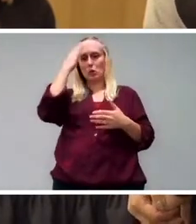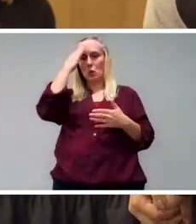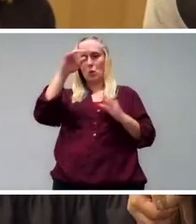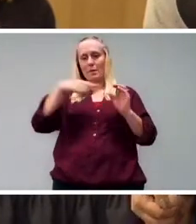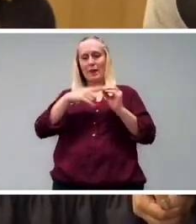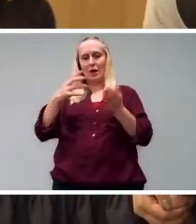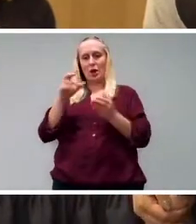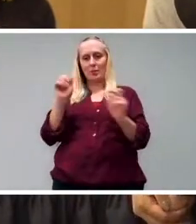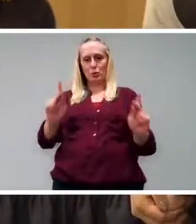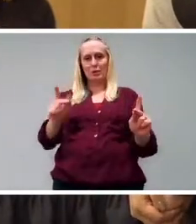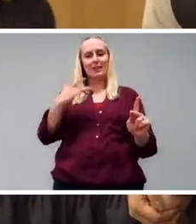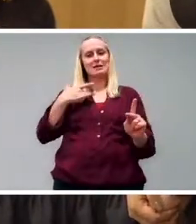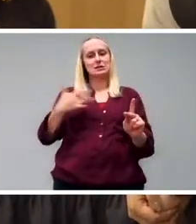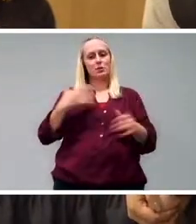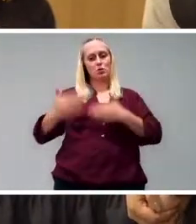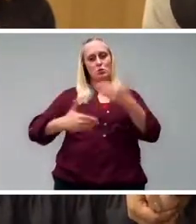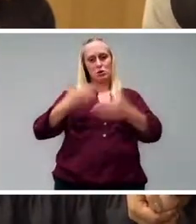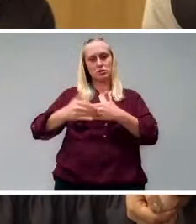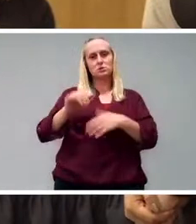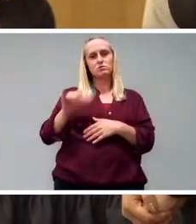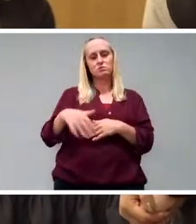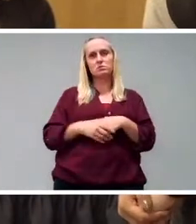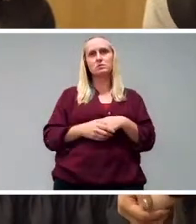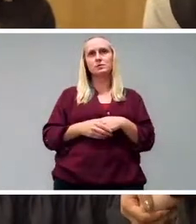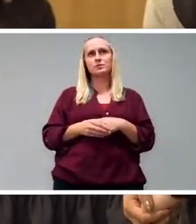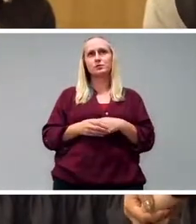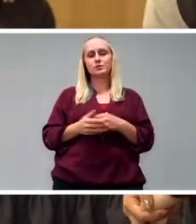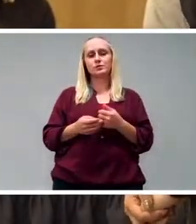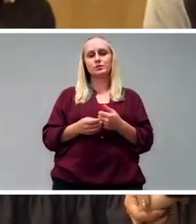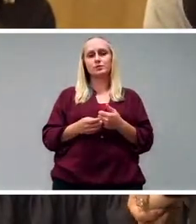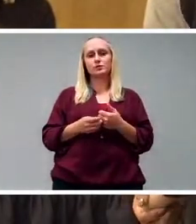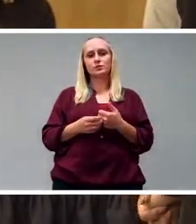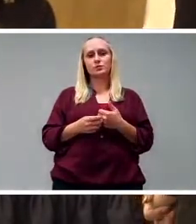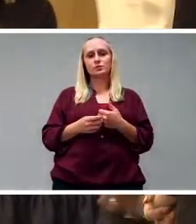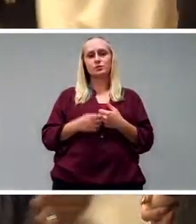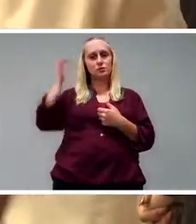our typical process. Thank you.